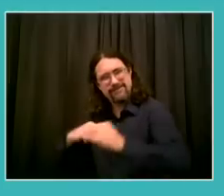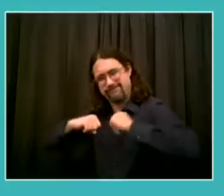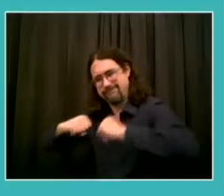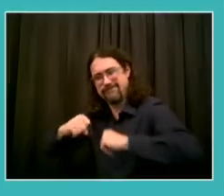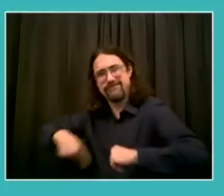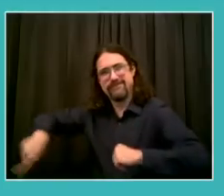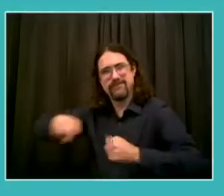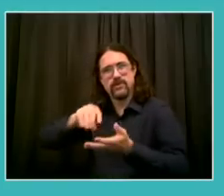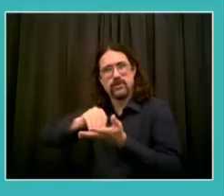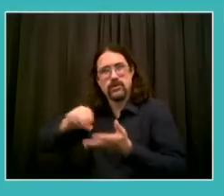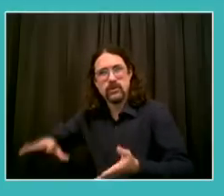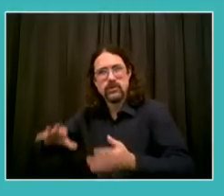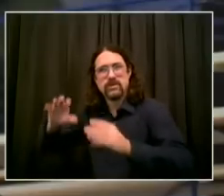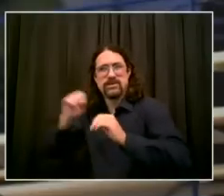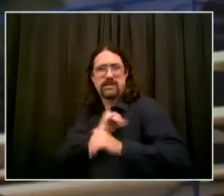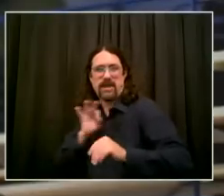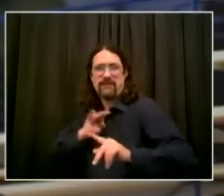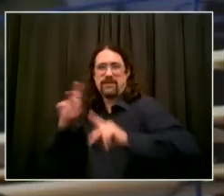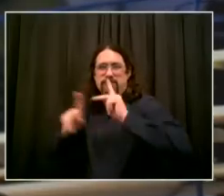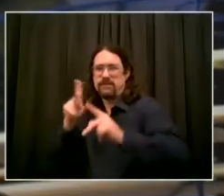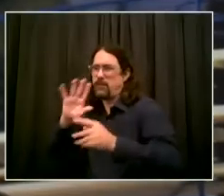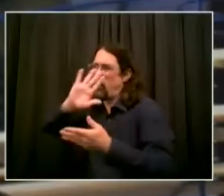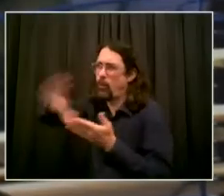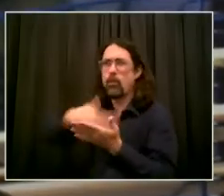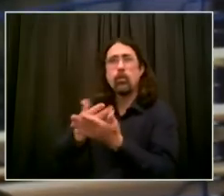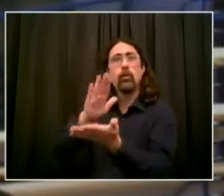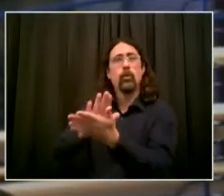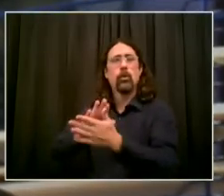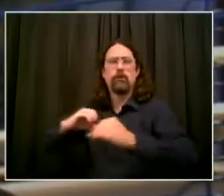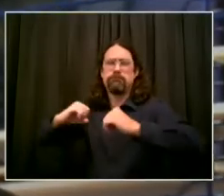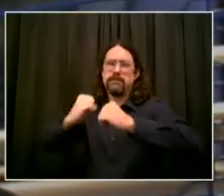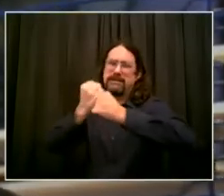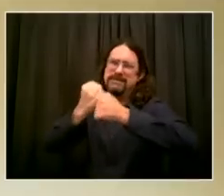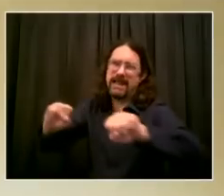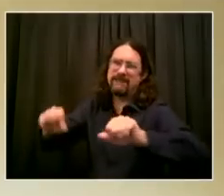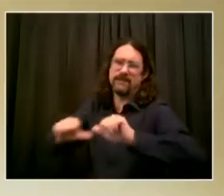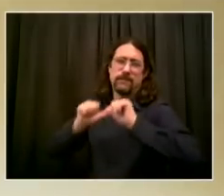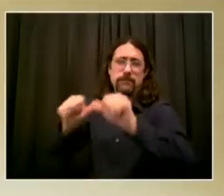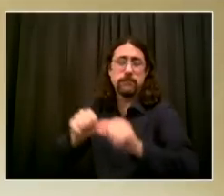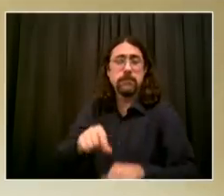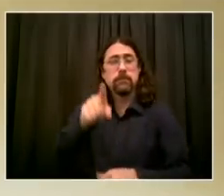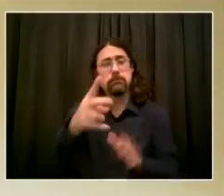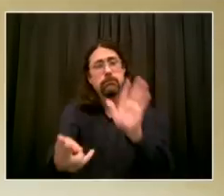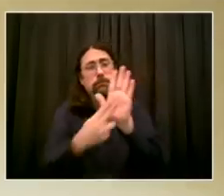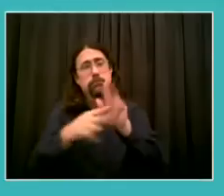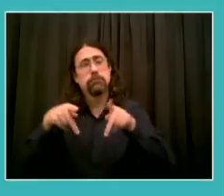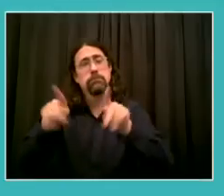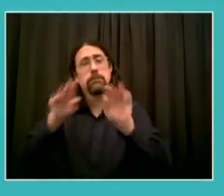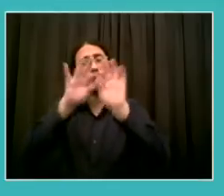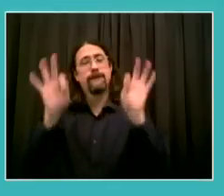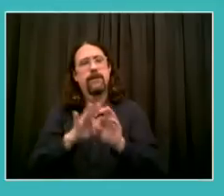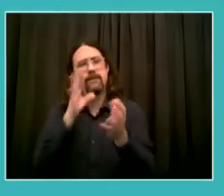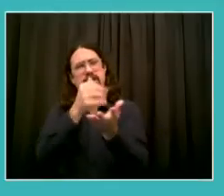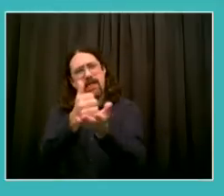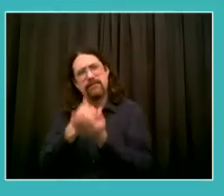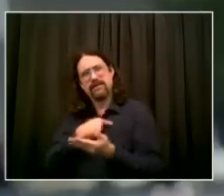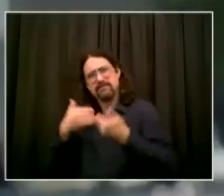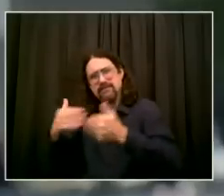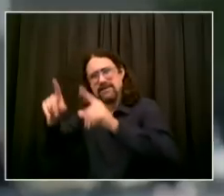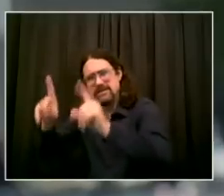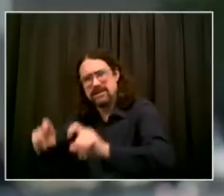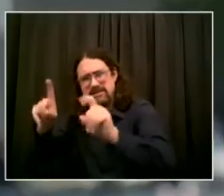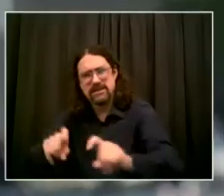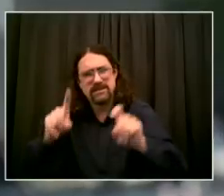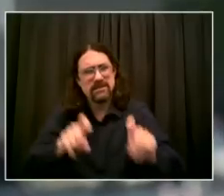as healthy and safe as possible. Your consent will help keep our school buildings open for in-person learning. For the safety of our school communities,